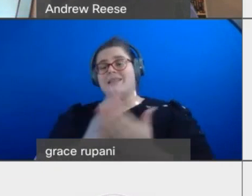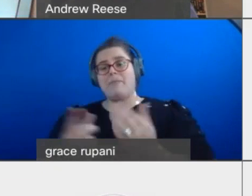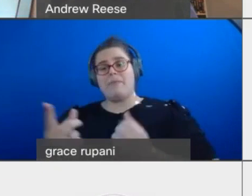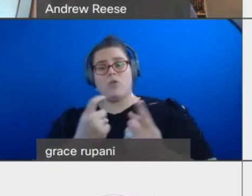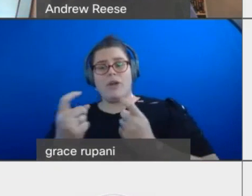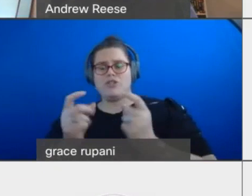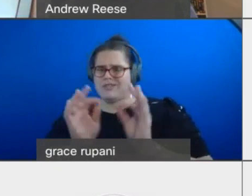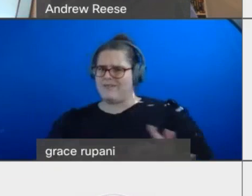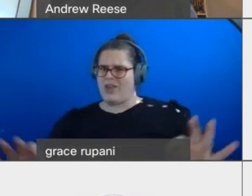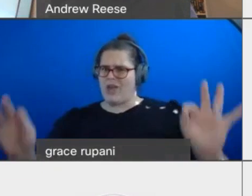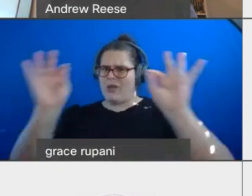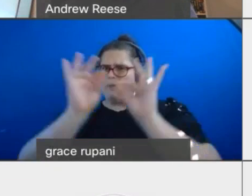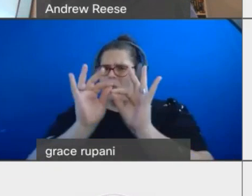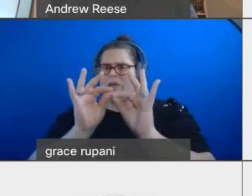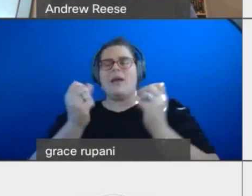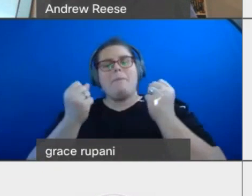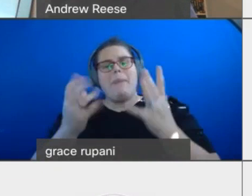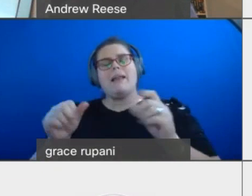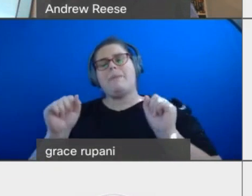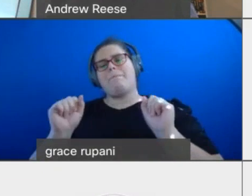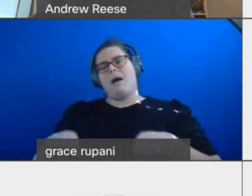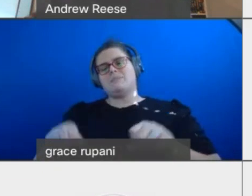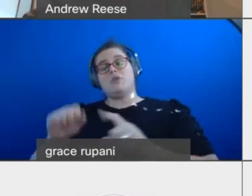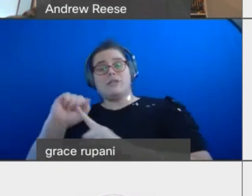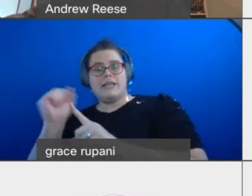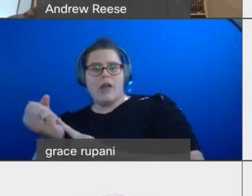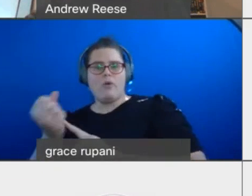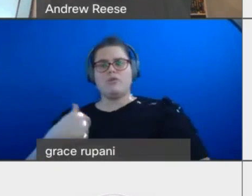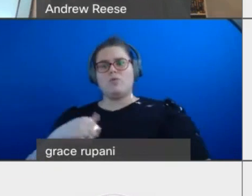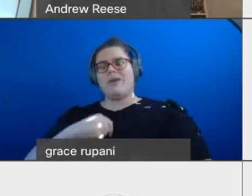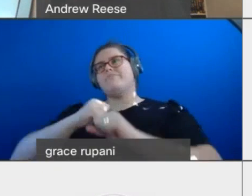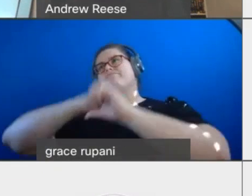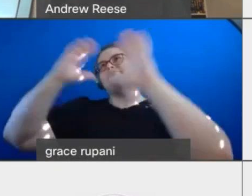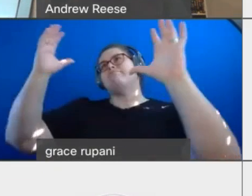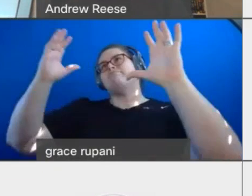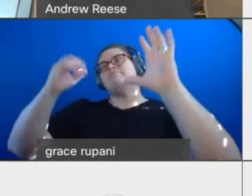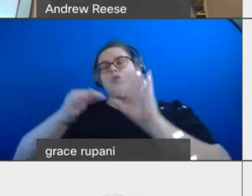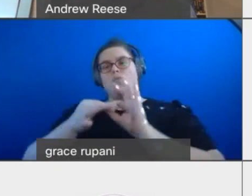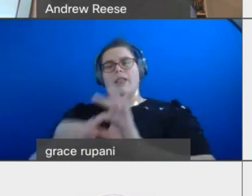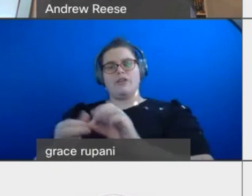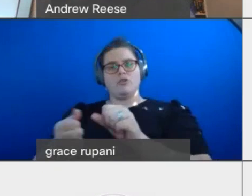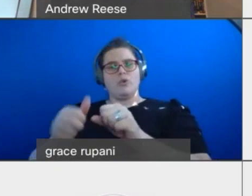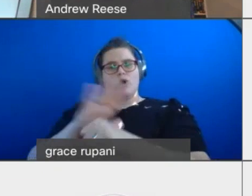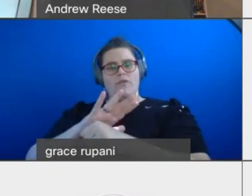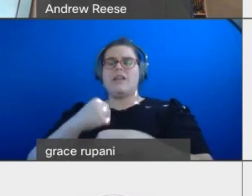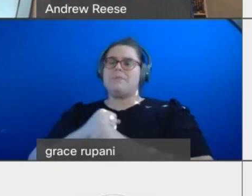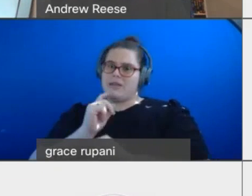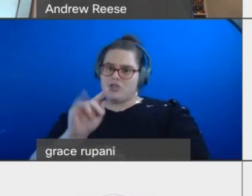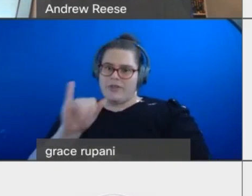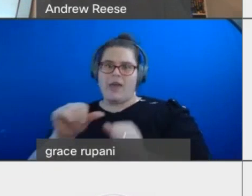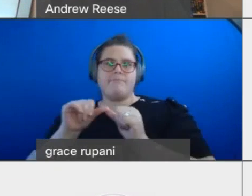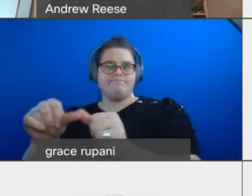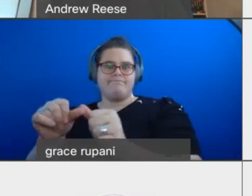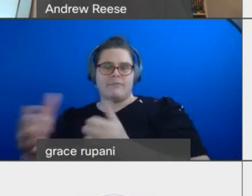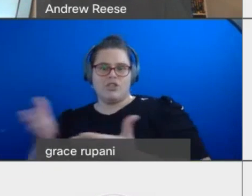lot of COVID-related scenarios that we can't fathom that occur to ensure the continuity of services and supports that